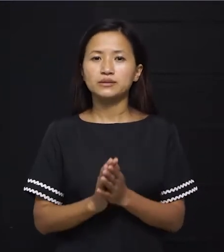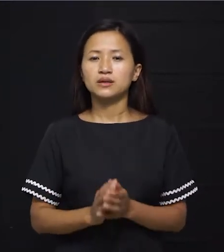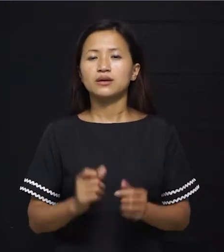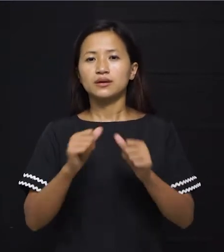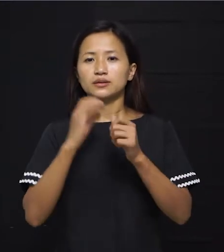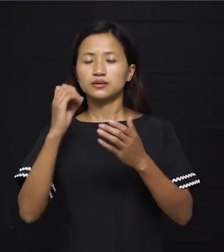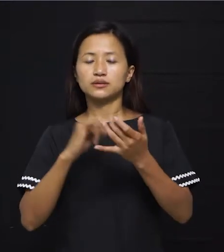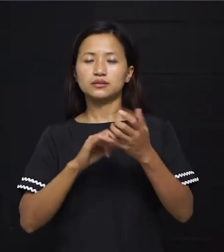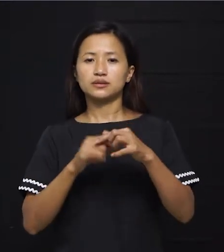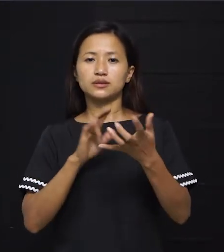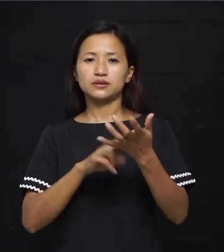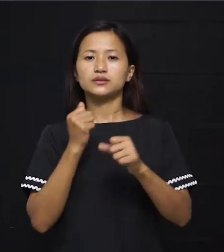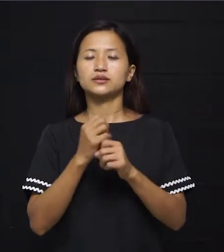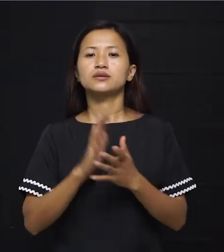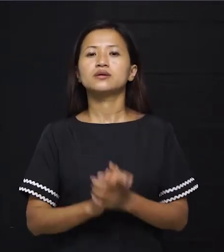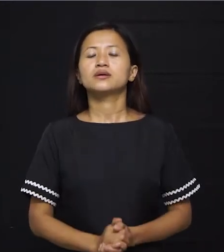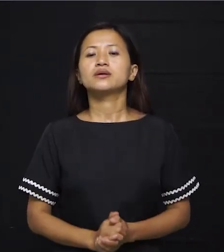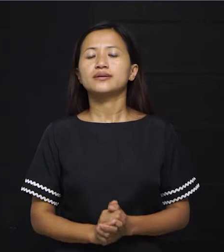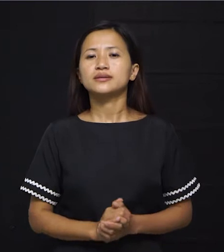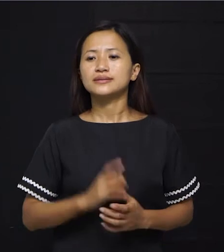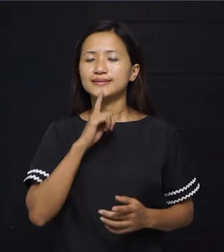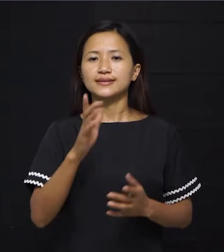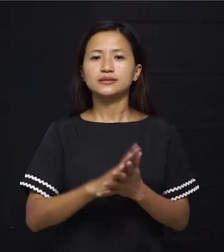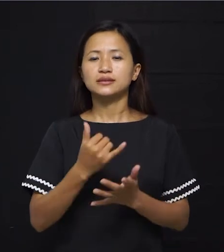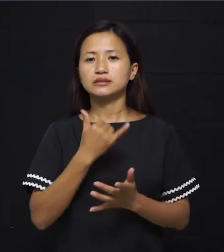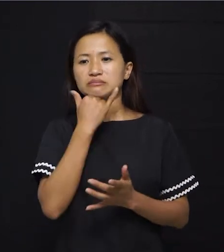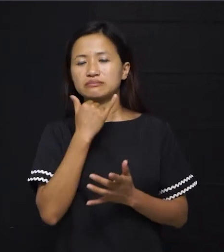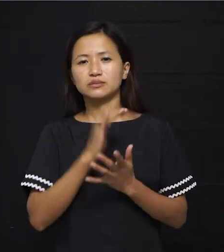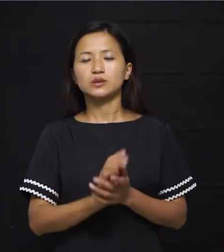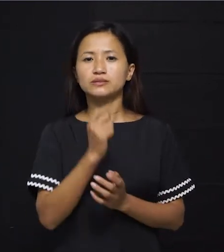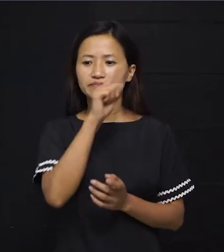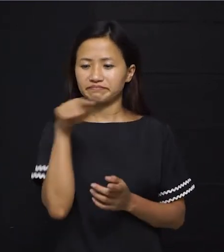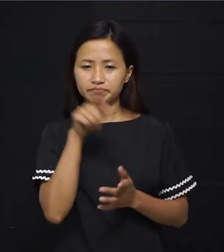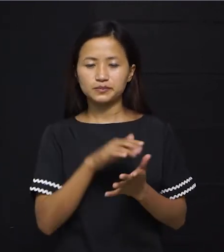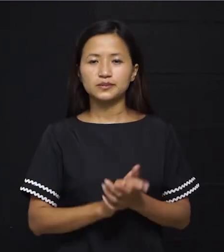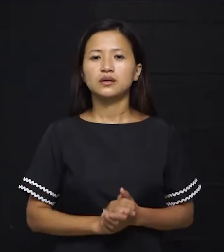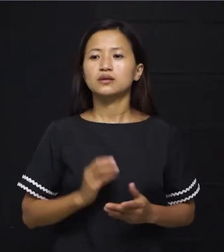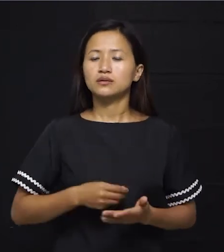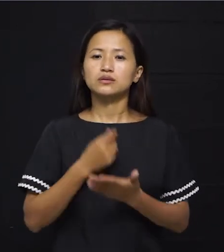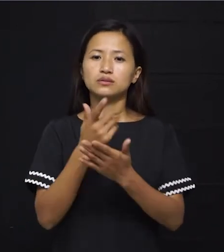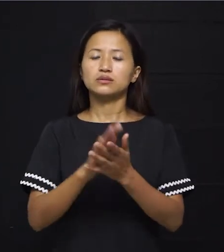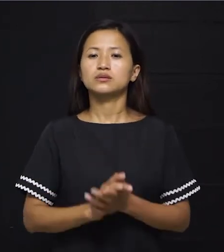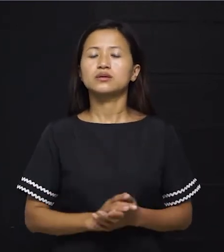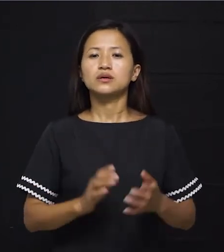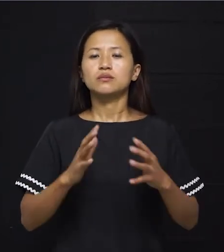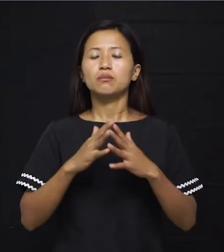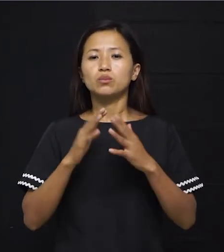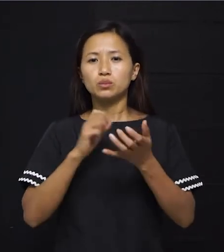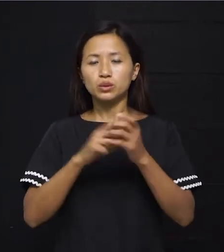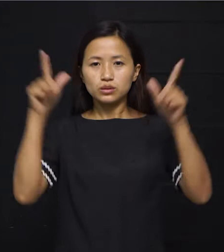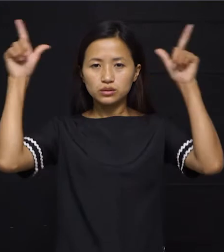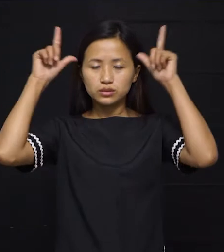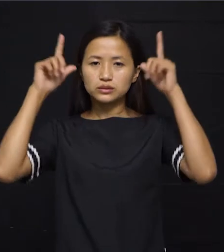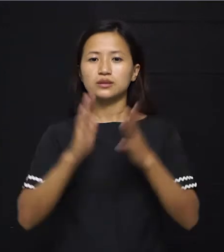accused him, okay? Accused means saying the wrong thing against him, saying that he had sold the bullock to him knowing